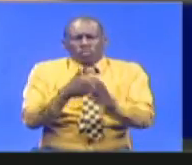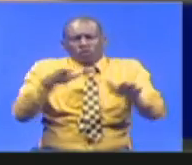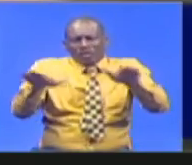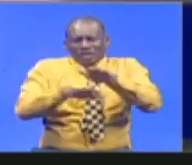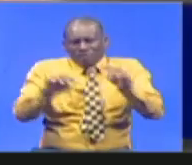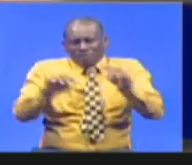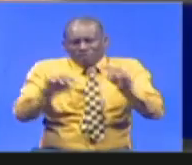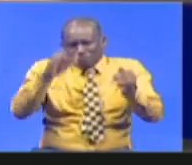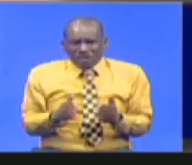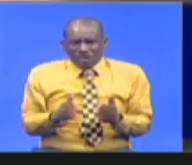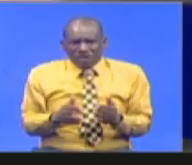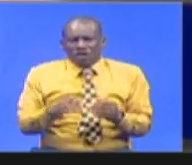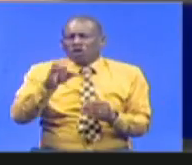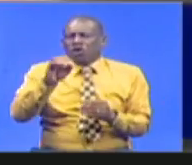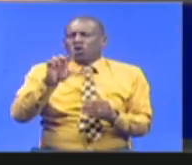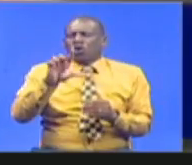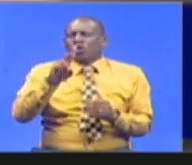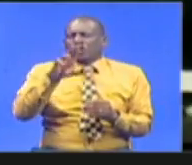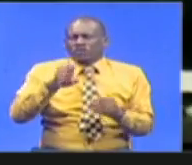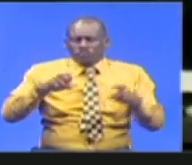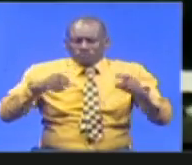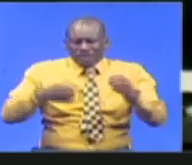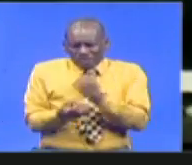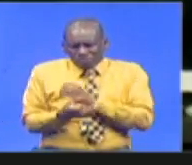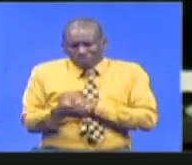deputy? Olive Burrows explores.